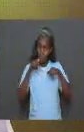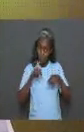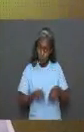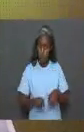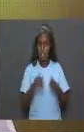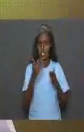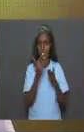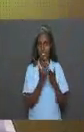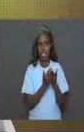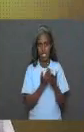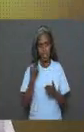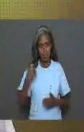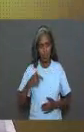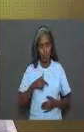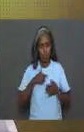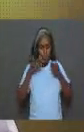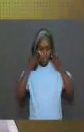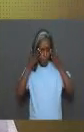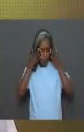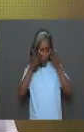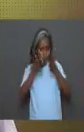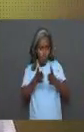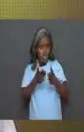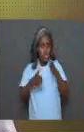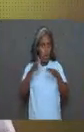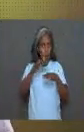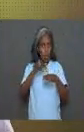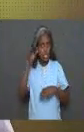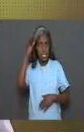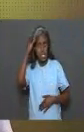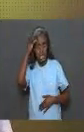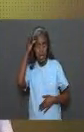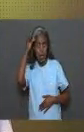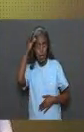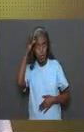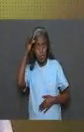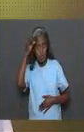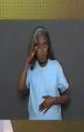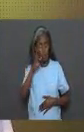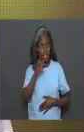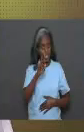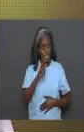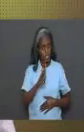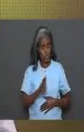Today's lesson will focus on the concepts of ratio,